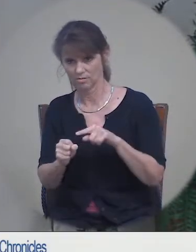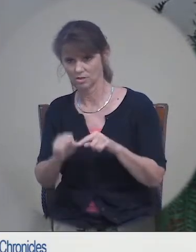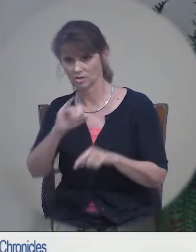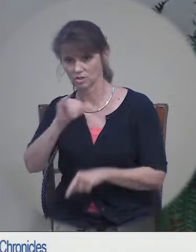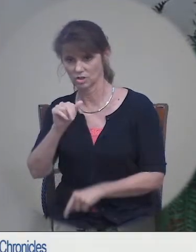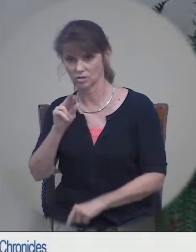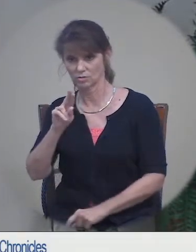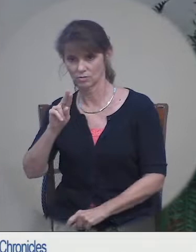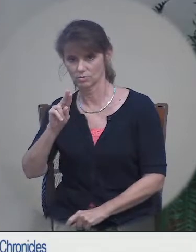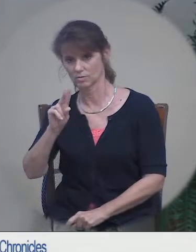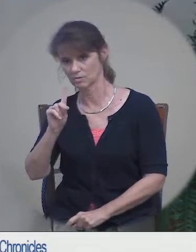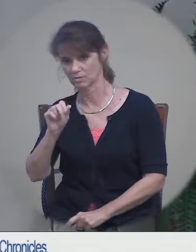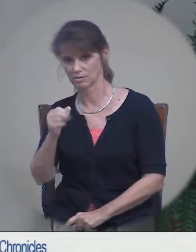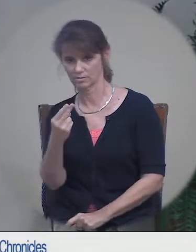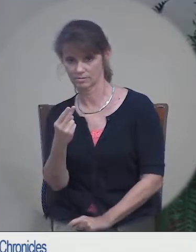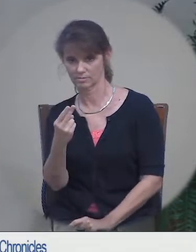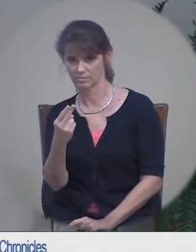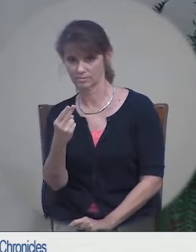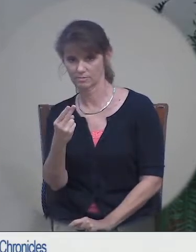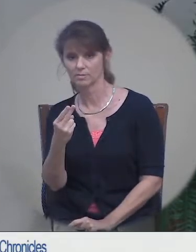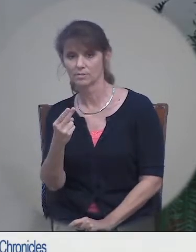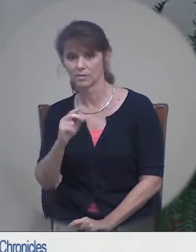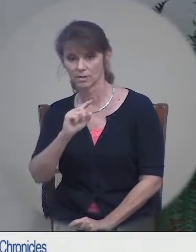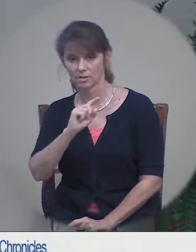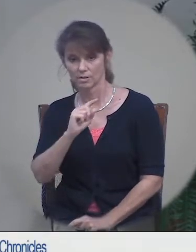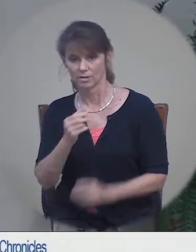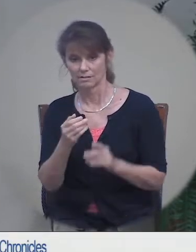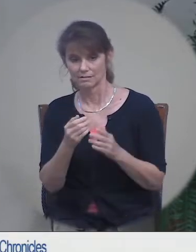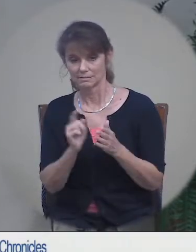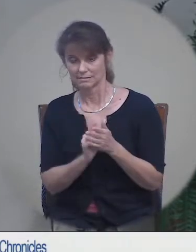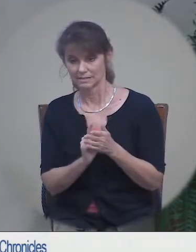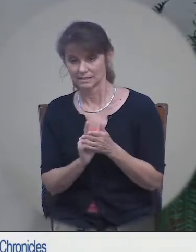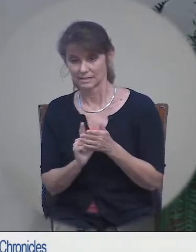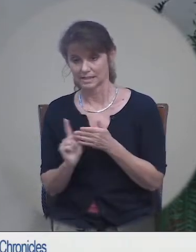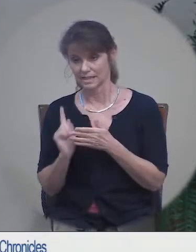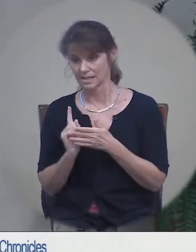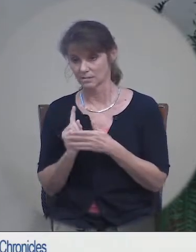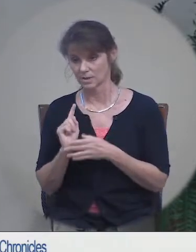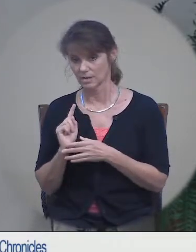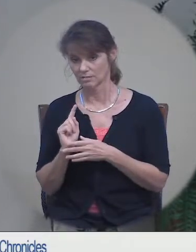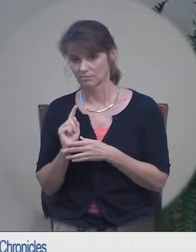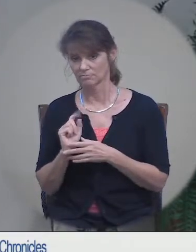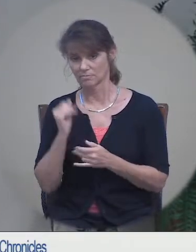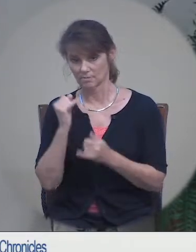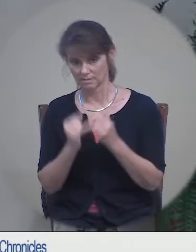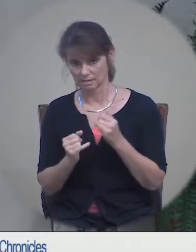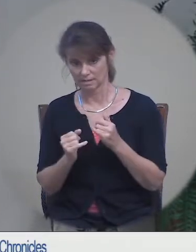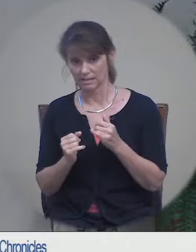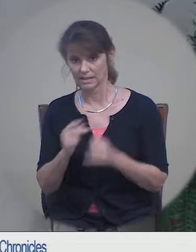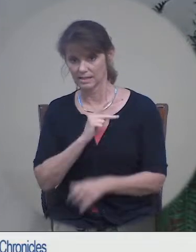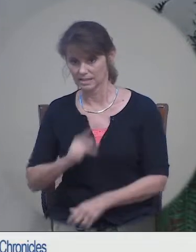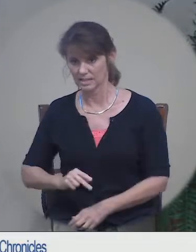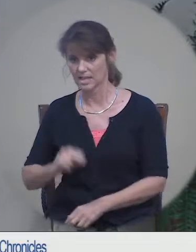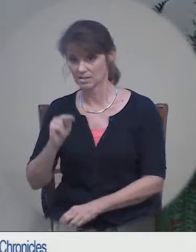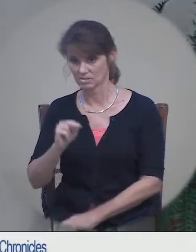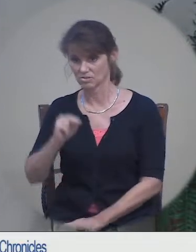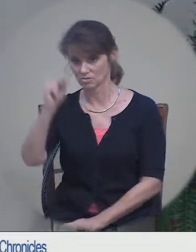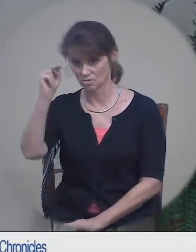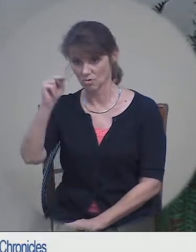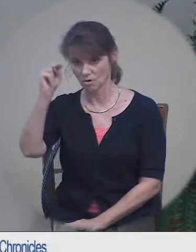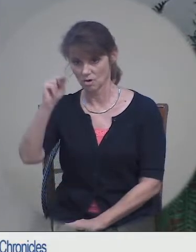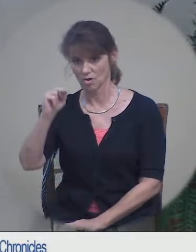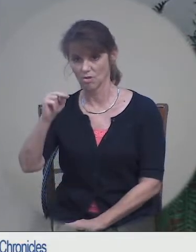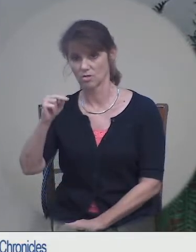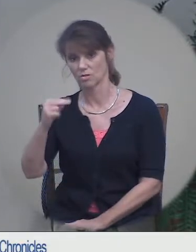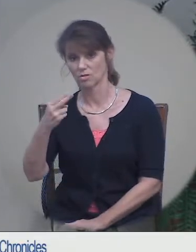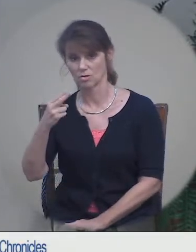when we looked in 2 Kings chapter 17, we saw how the last king of the north, Hoshea, was taken captive by the Assyrian nation,